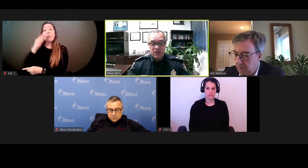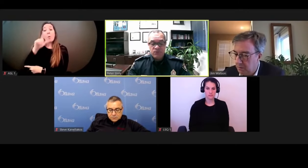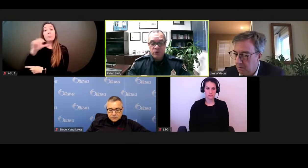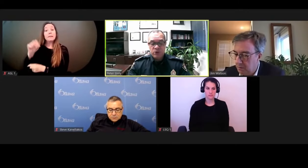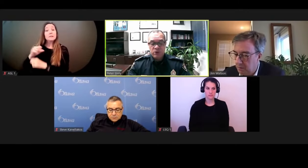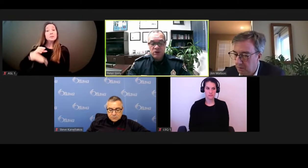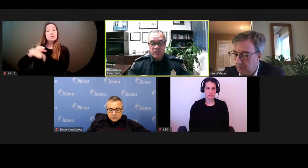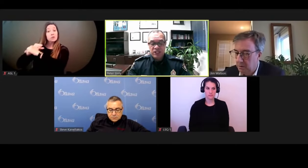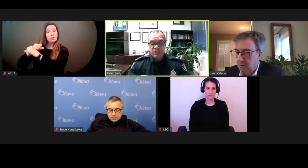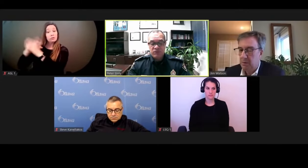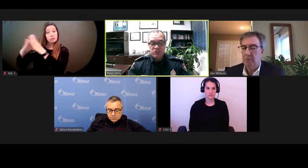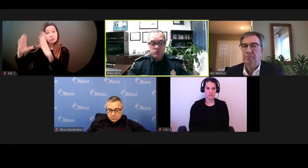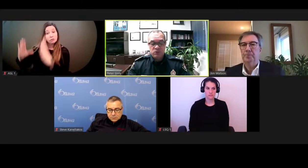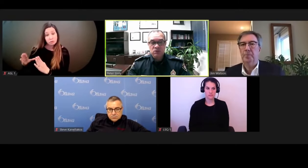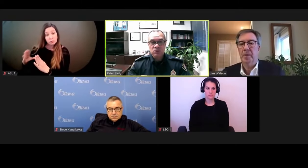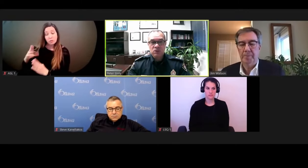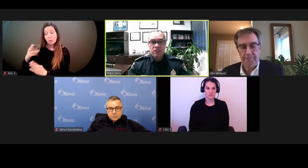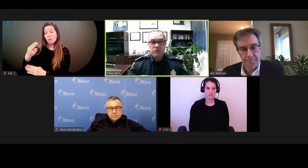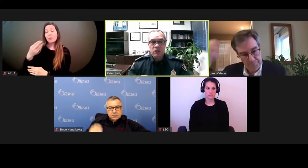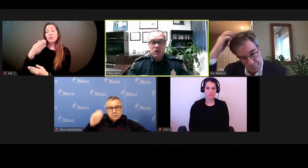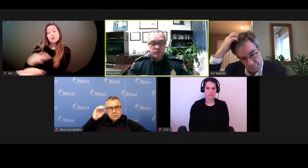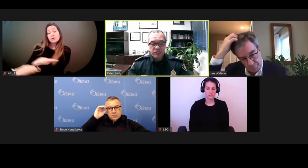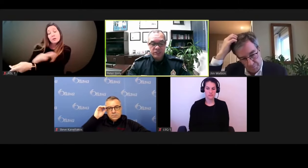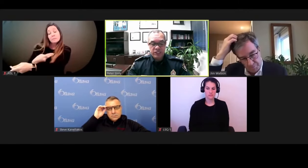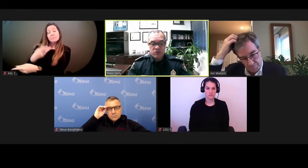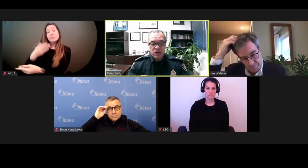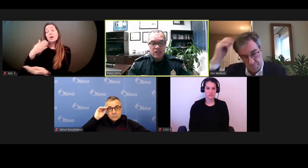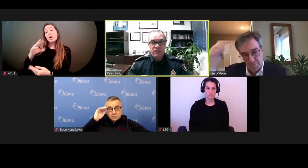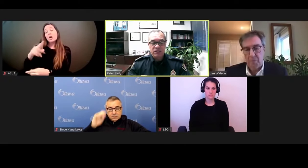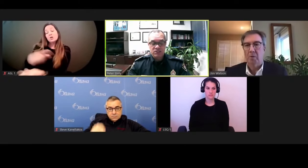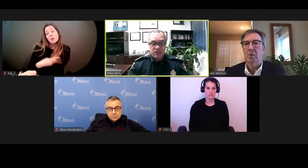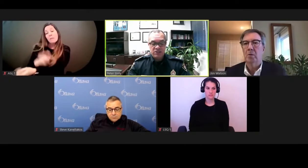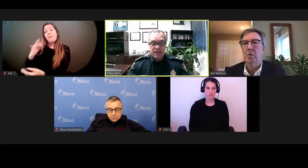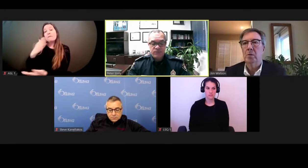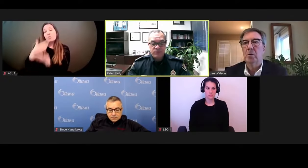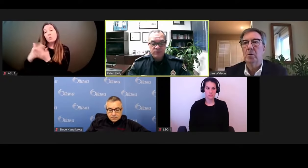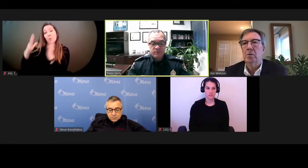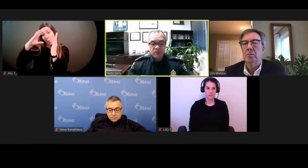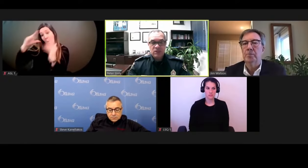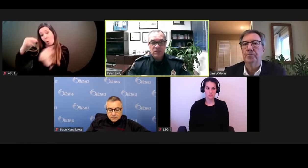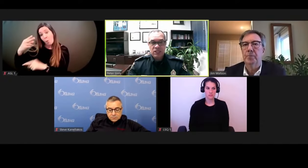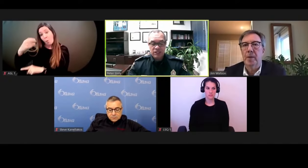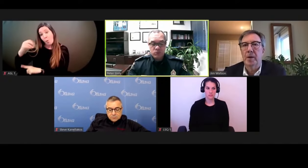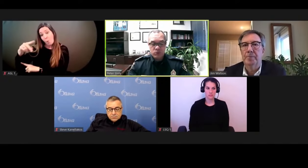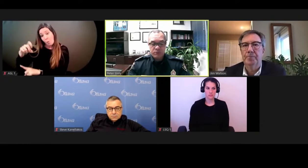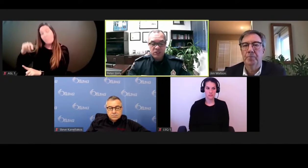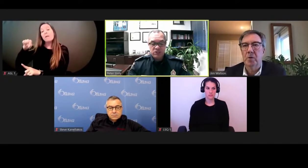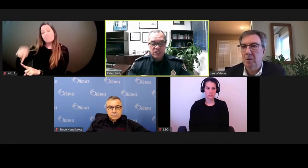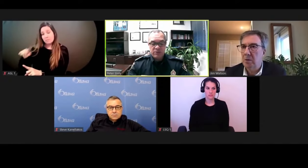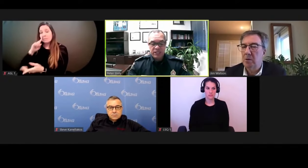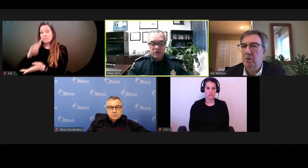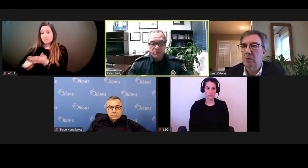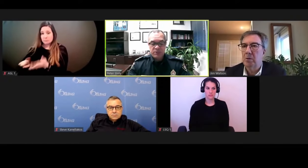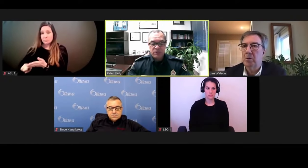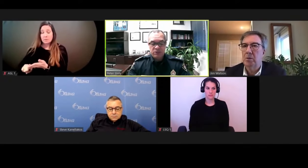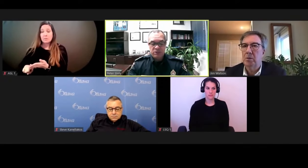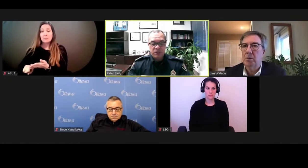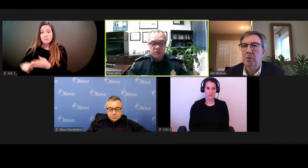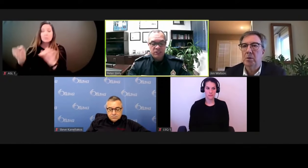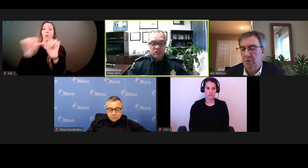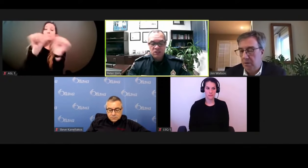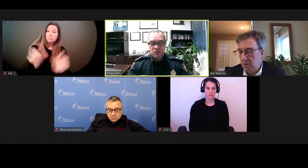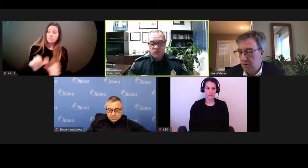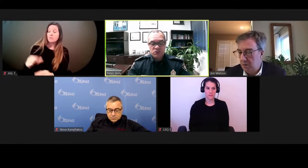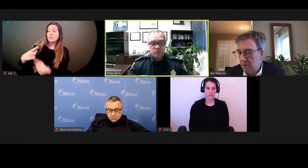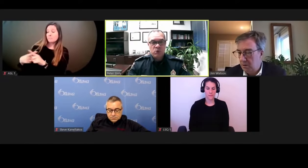today a photo of the individual involved in the crime at the cenotaph. And we will be continuing our appeal to the